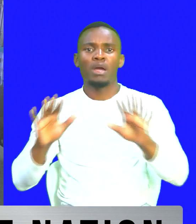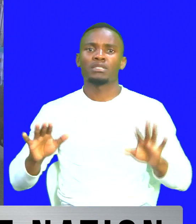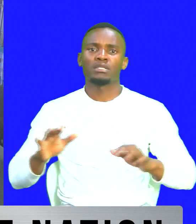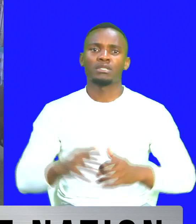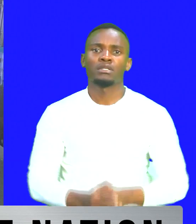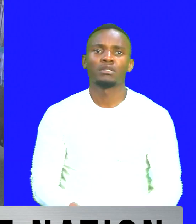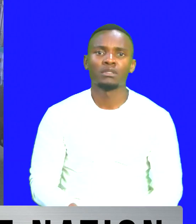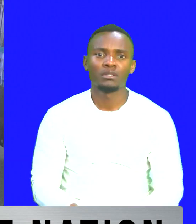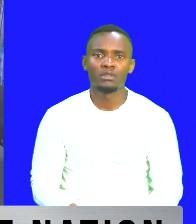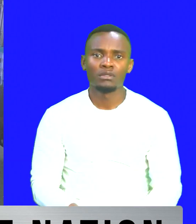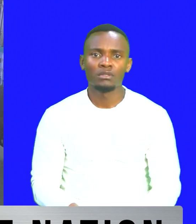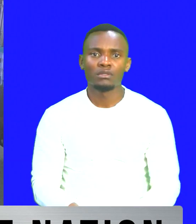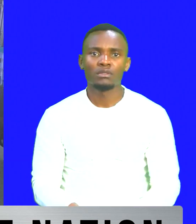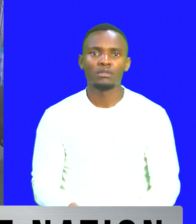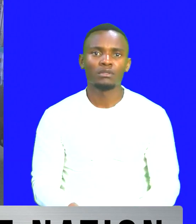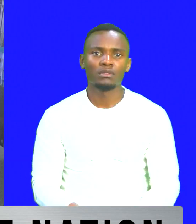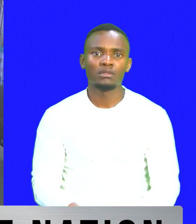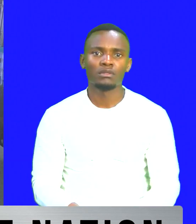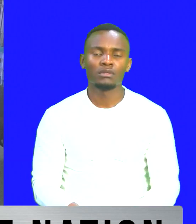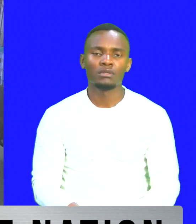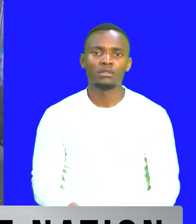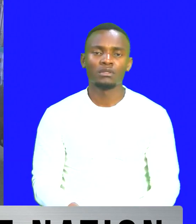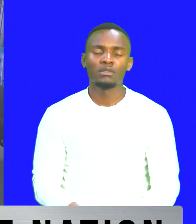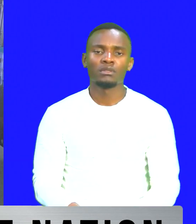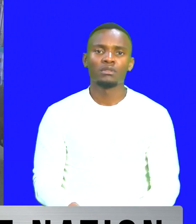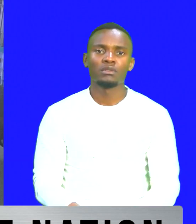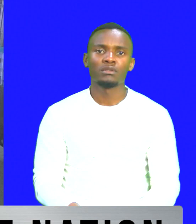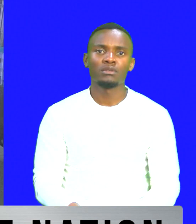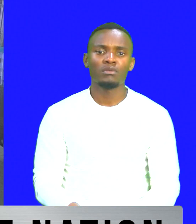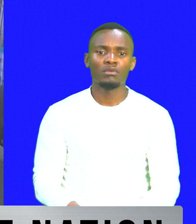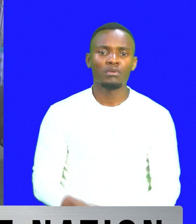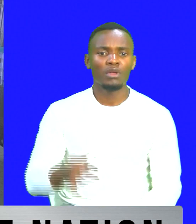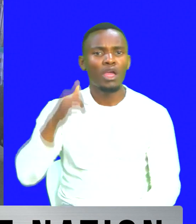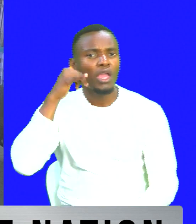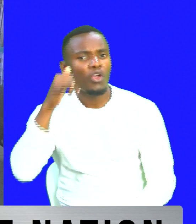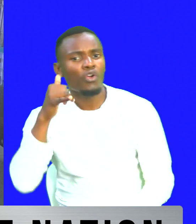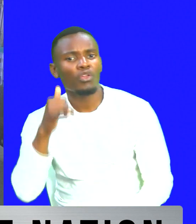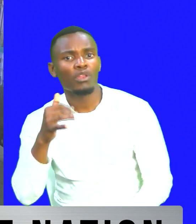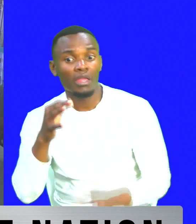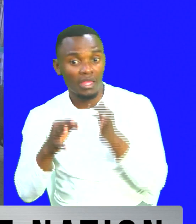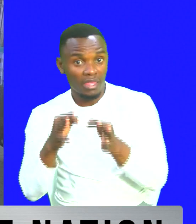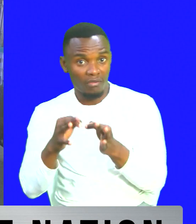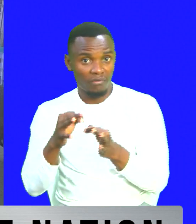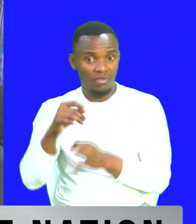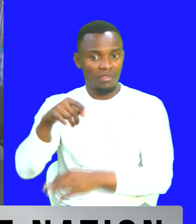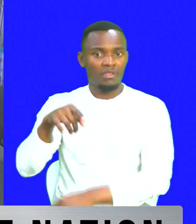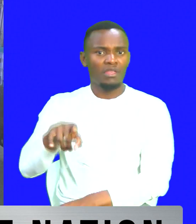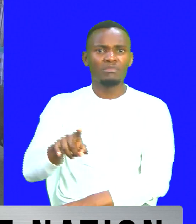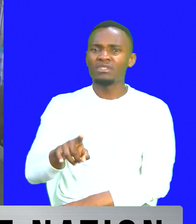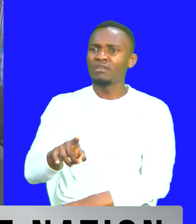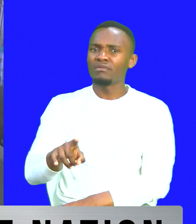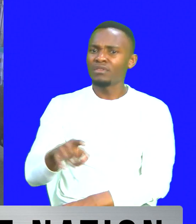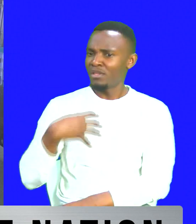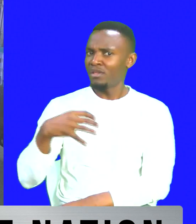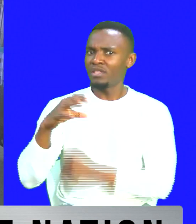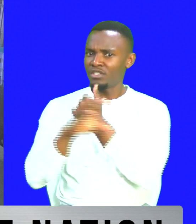of America, is Joseph Biden, by Right. the way. So he called. If he has, in fact, it's a first world country. Kama yeye